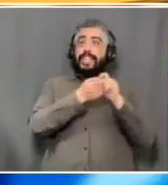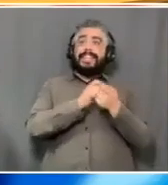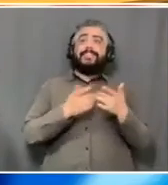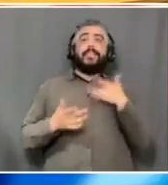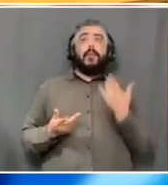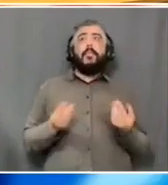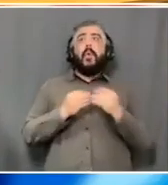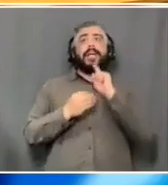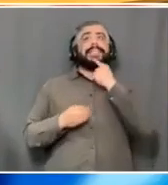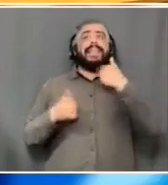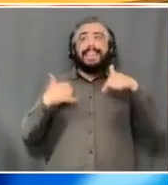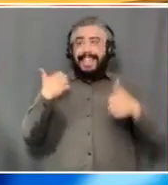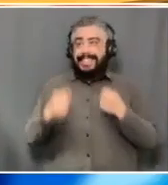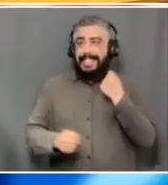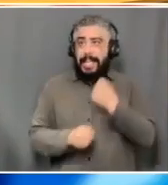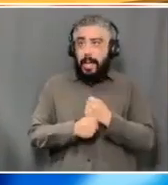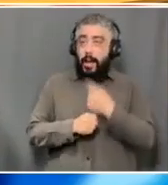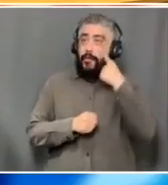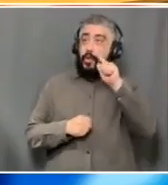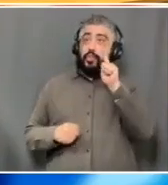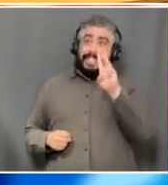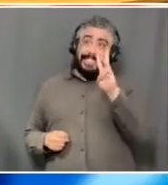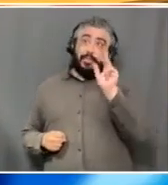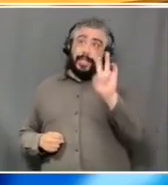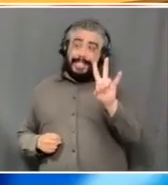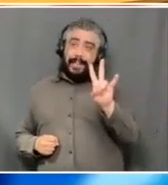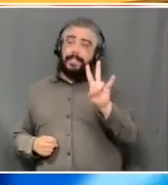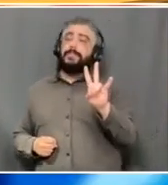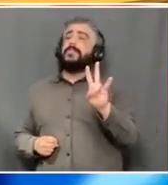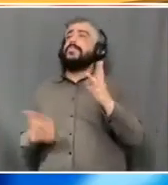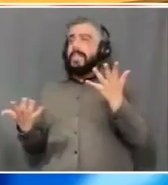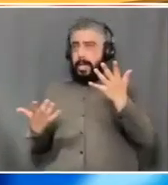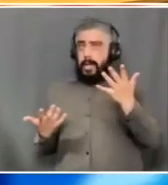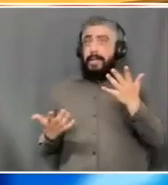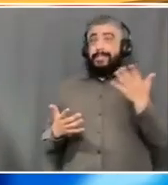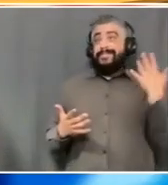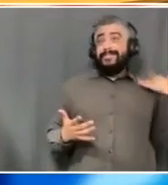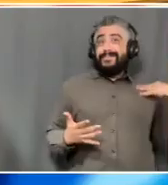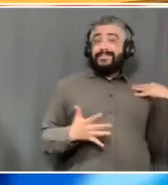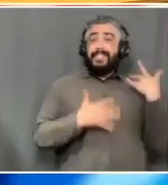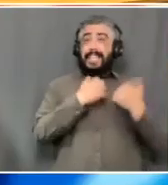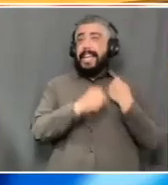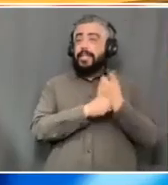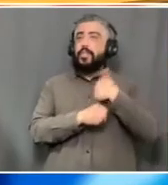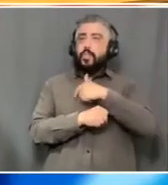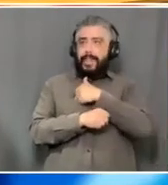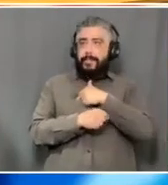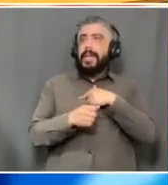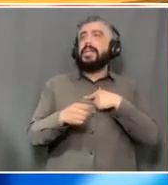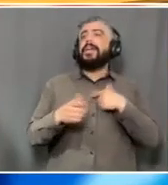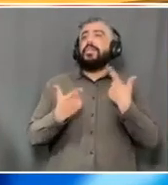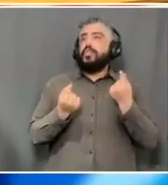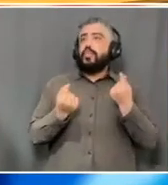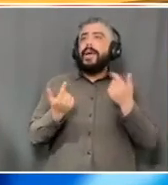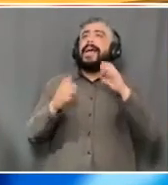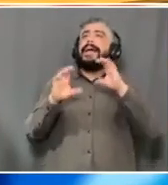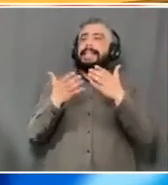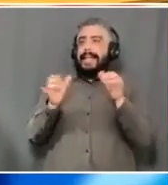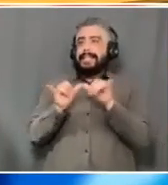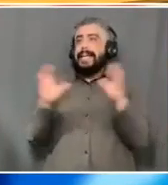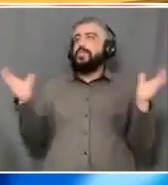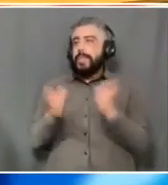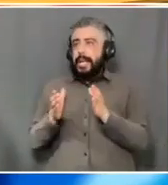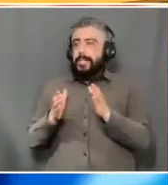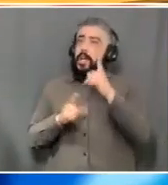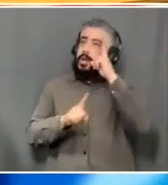substantial for 26, 27, is that over the last few years, we've been implementing class size reduction as part of the